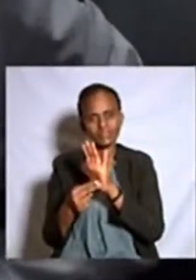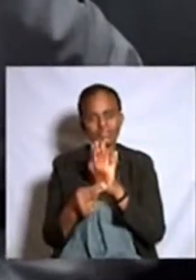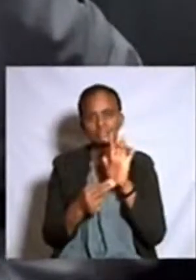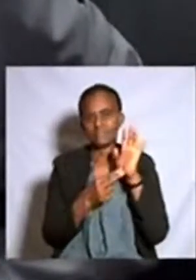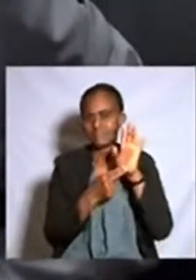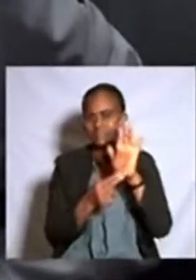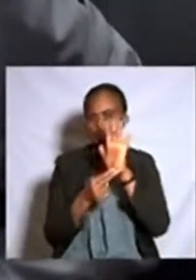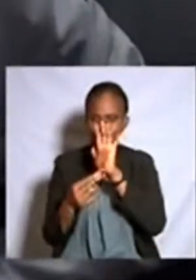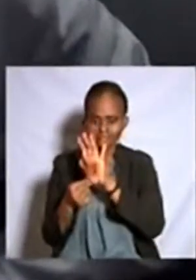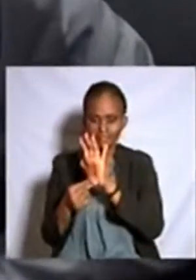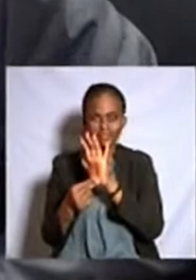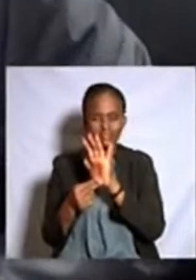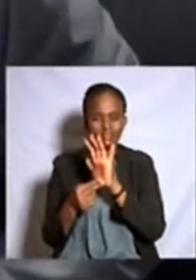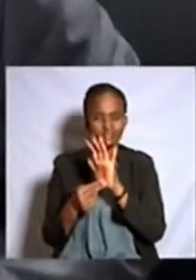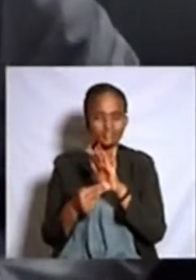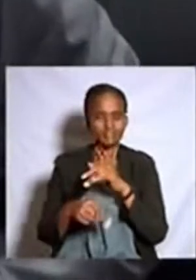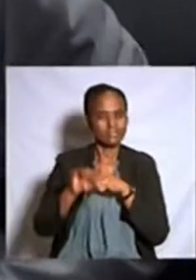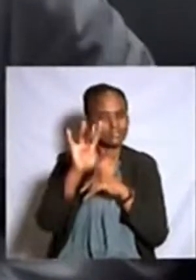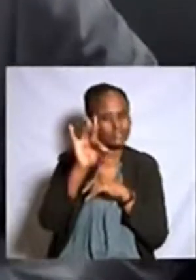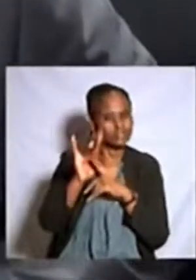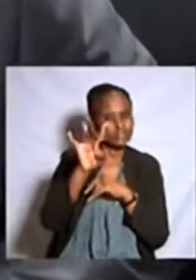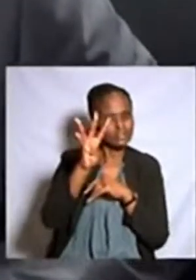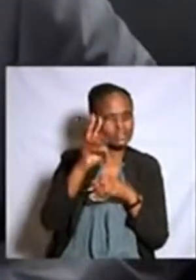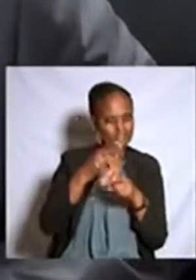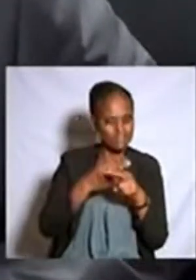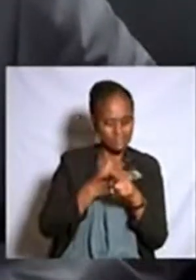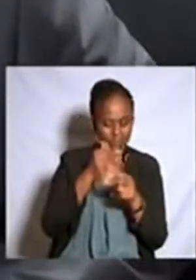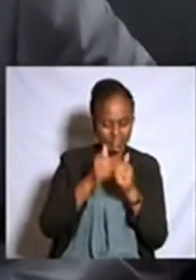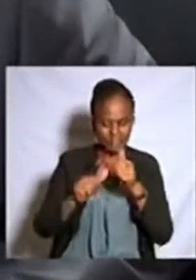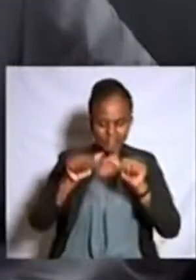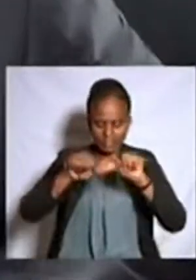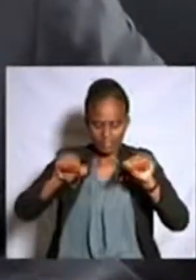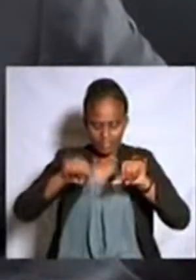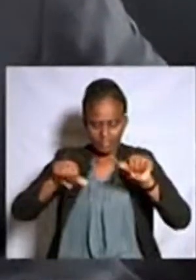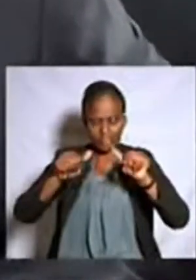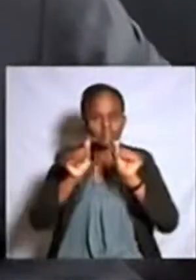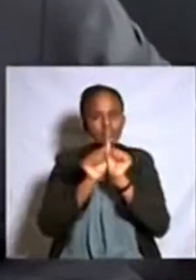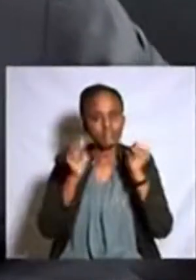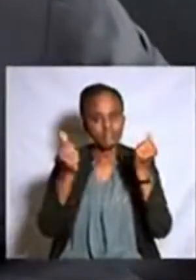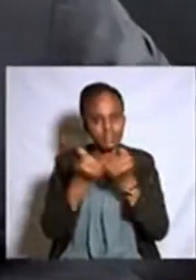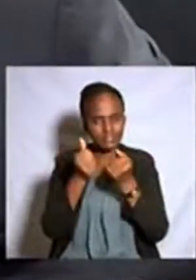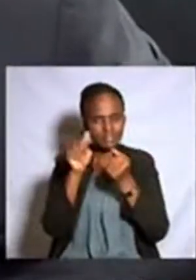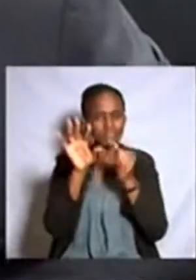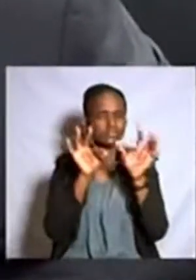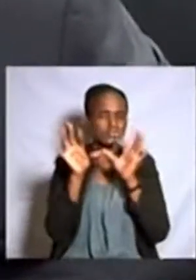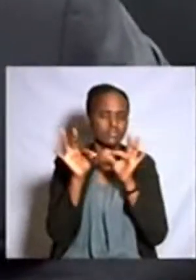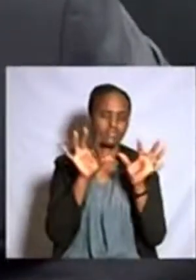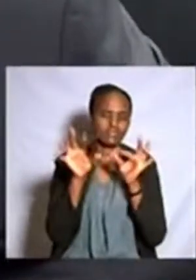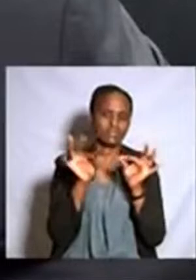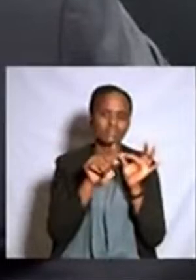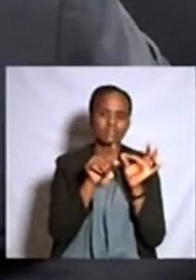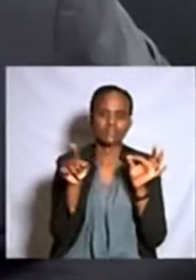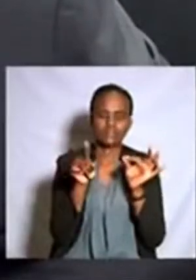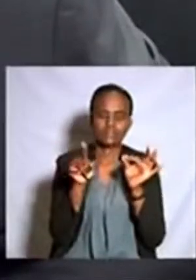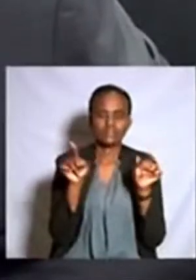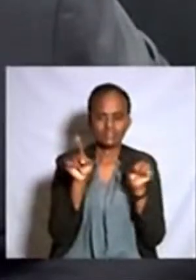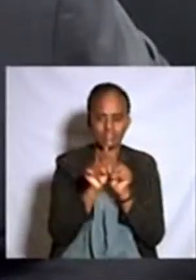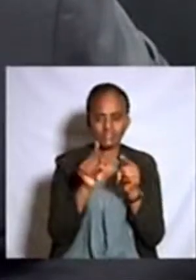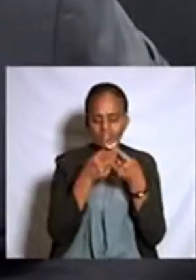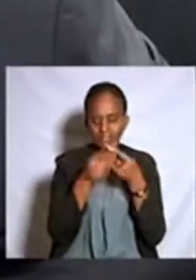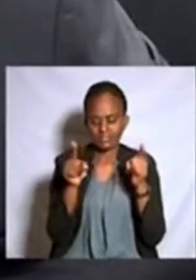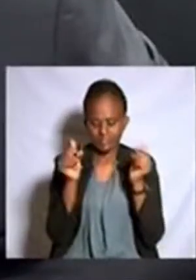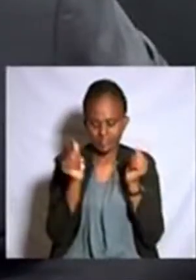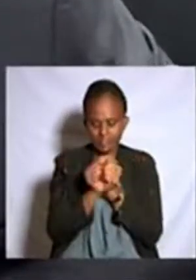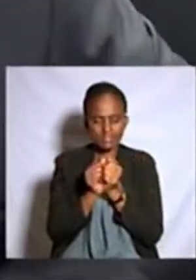of beyond 84 months, which the Auditor General picked as being contrary to